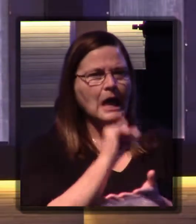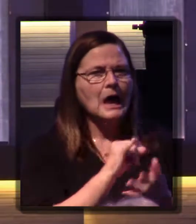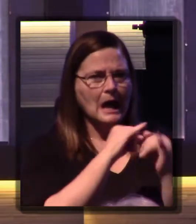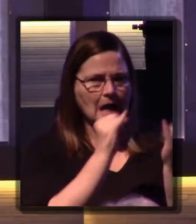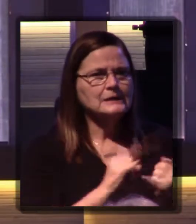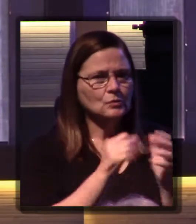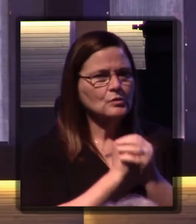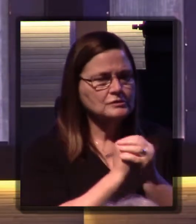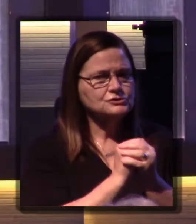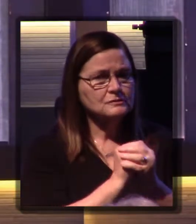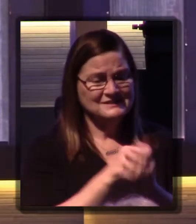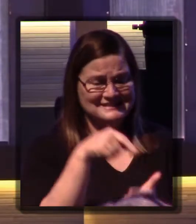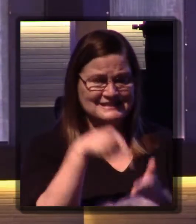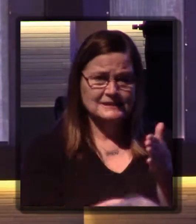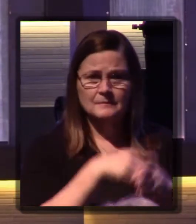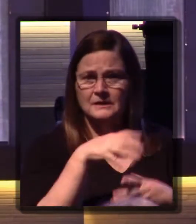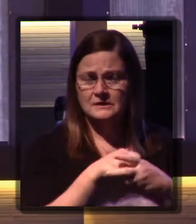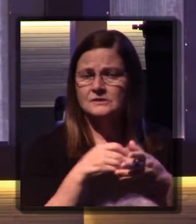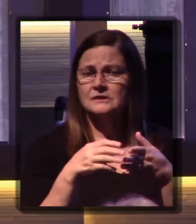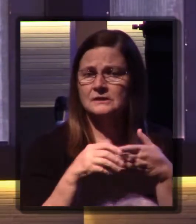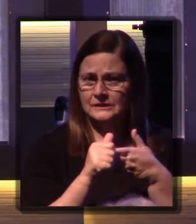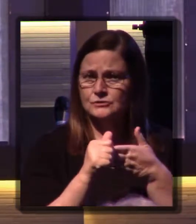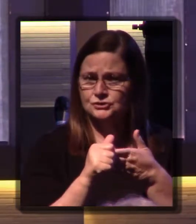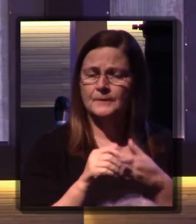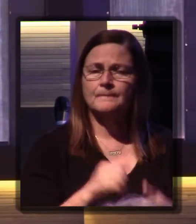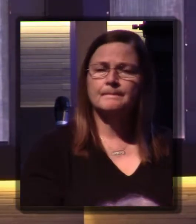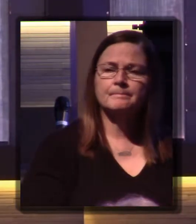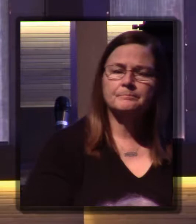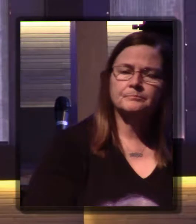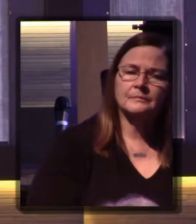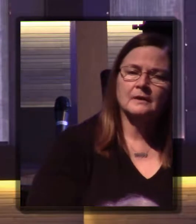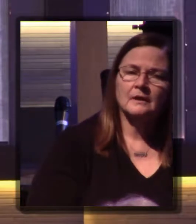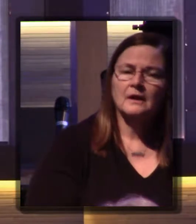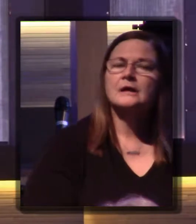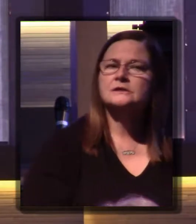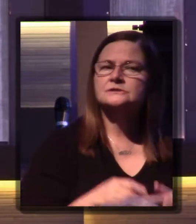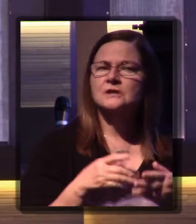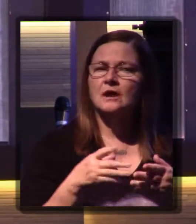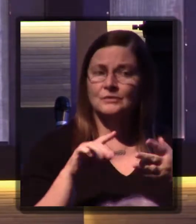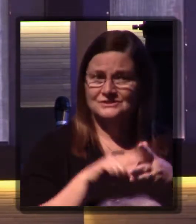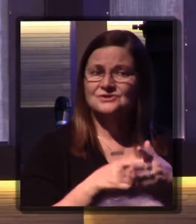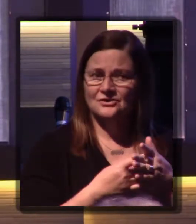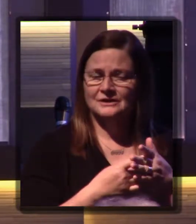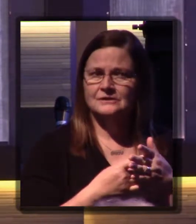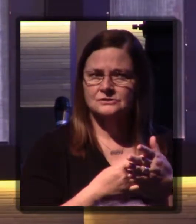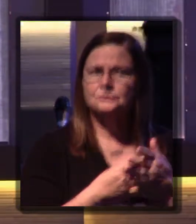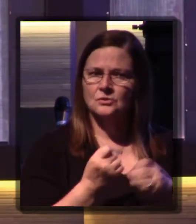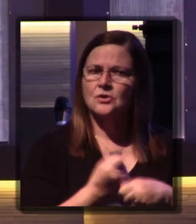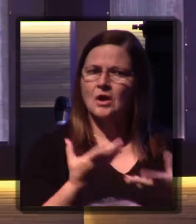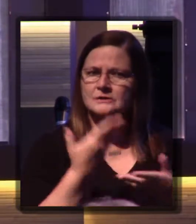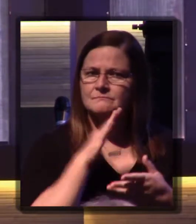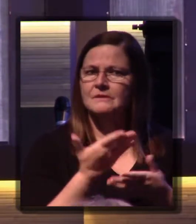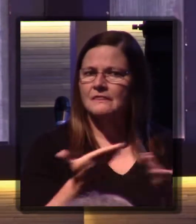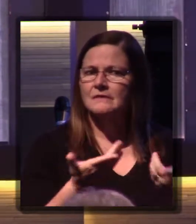runs deep in the leadership of the nation of Judah. And it is already beginning to bear bad